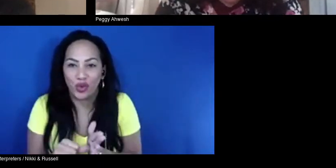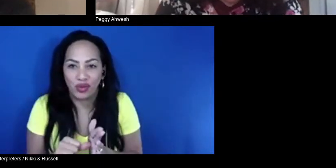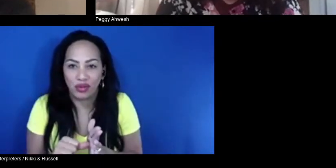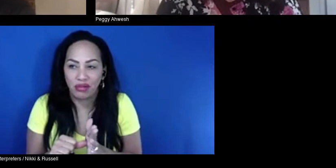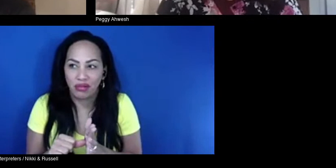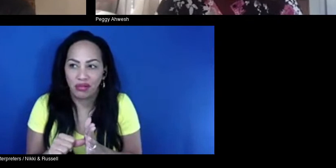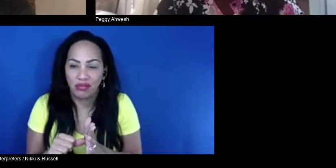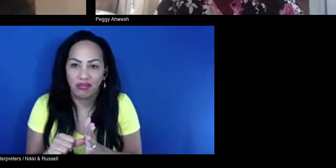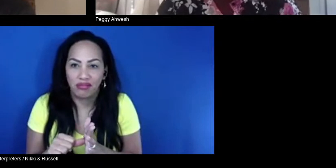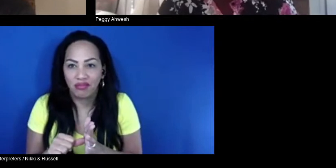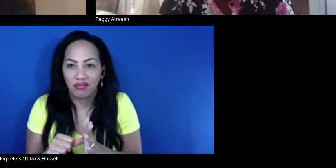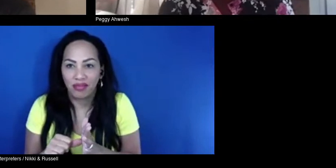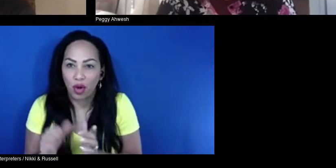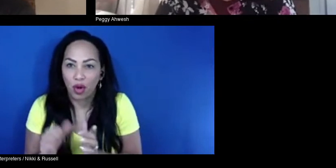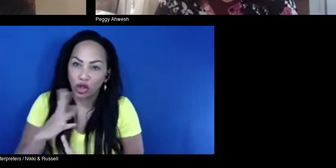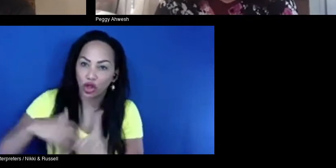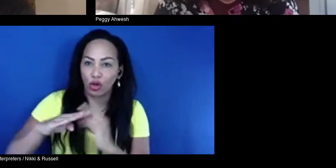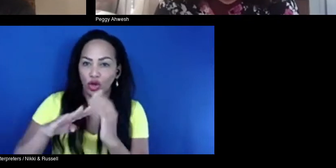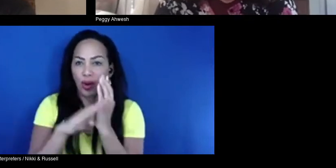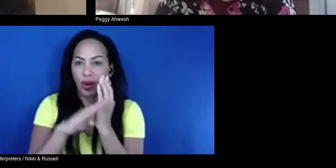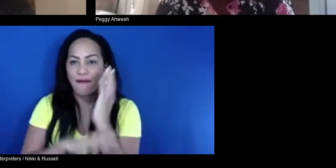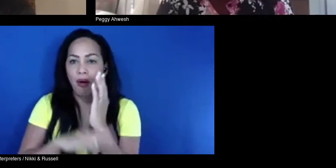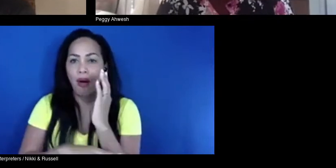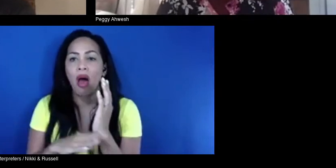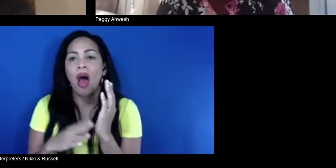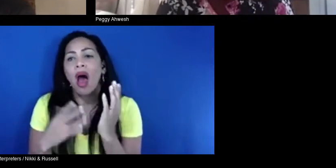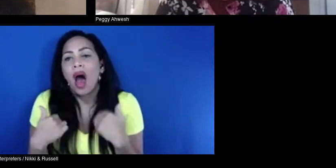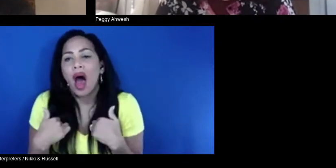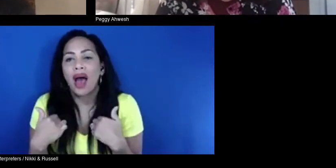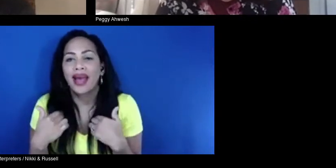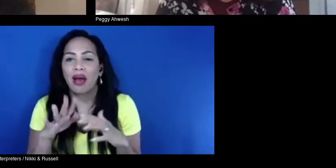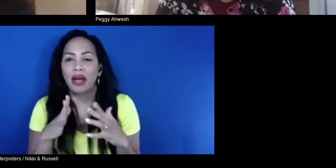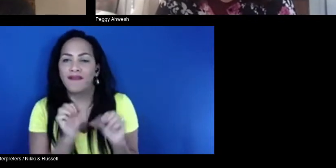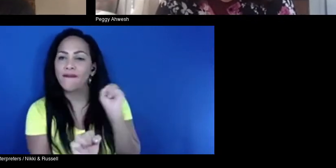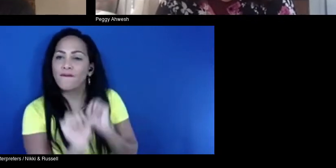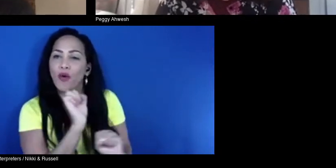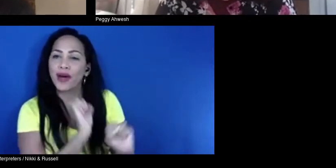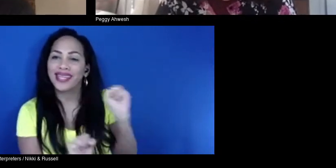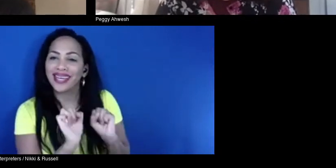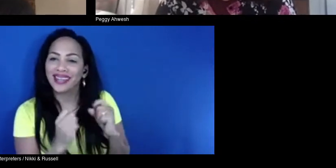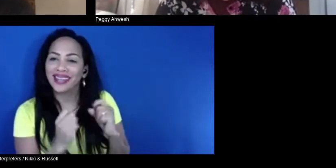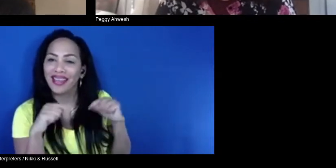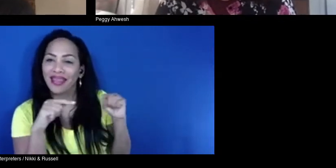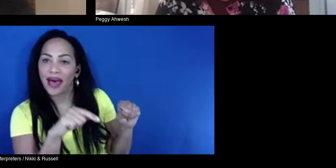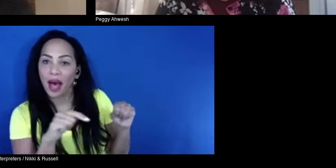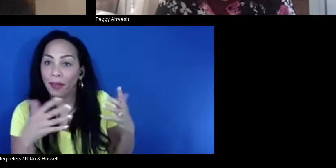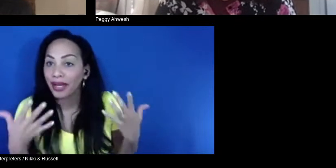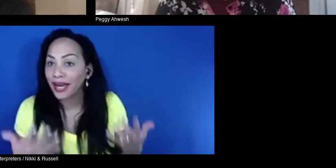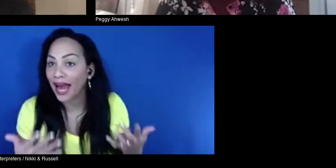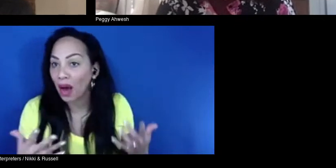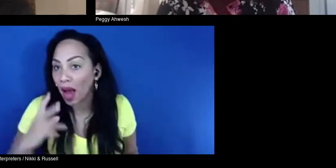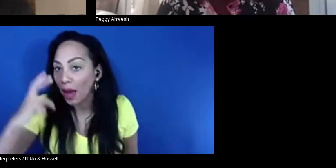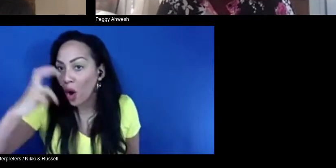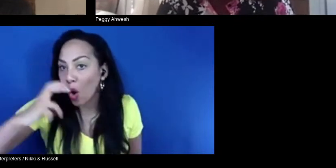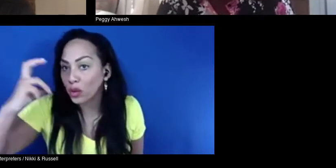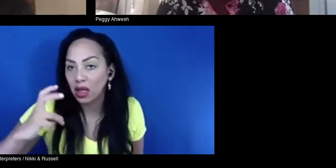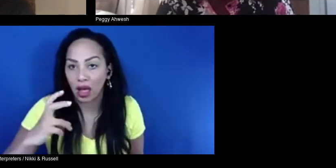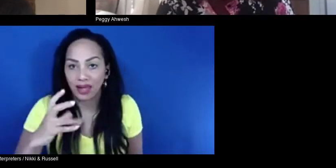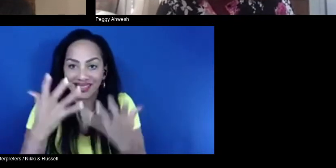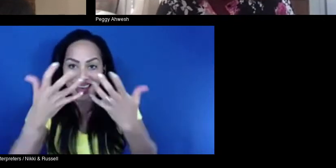from that, but I think maybe just aging somewhat and also just the technology shifts into video and into digital